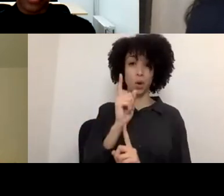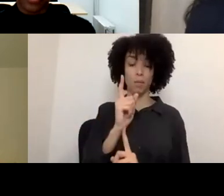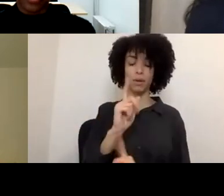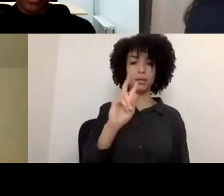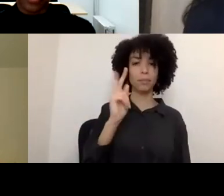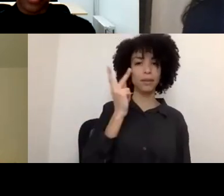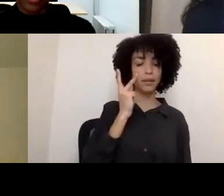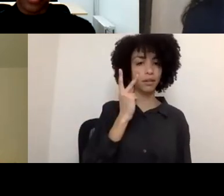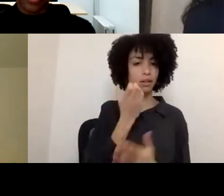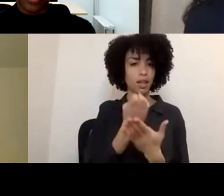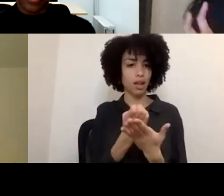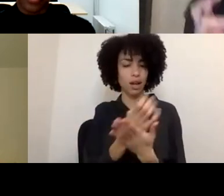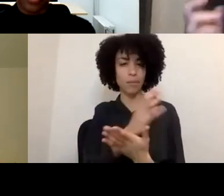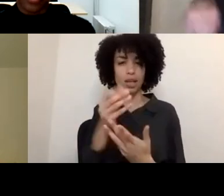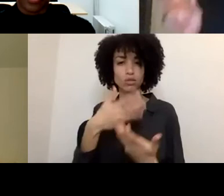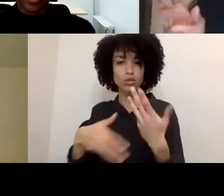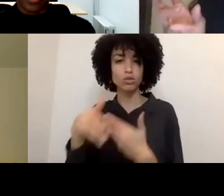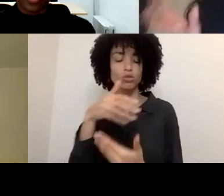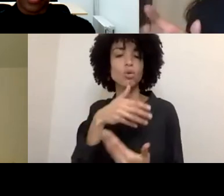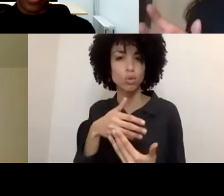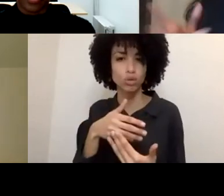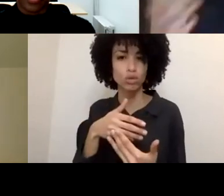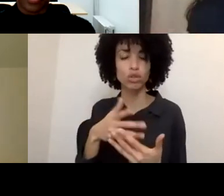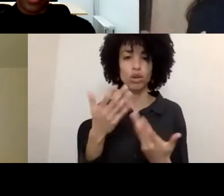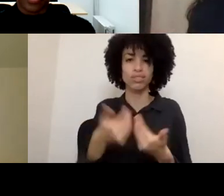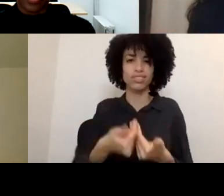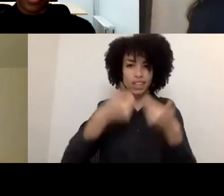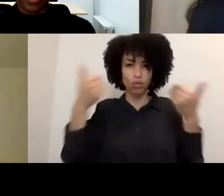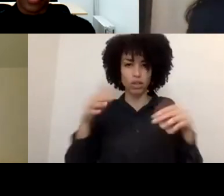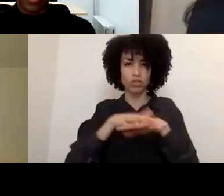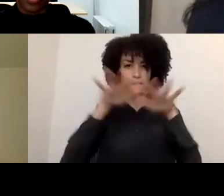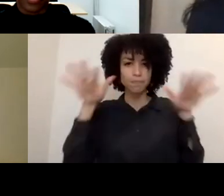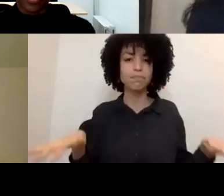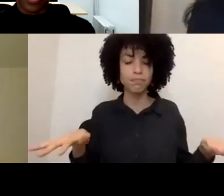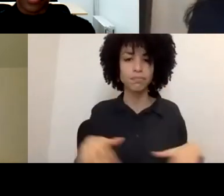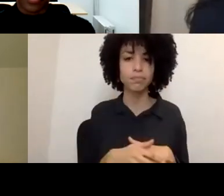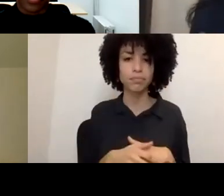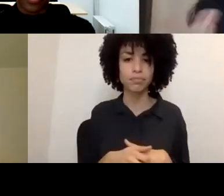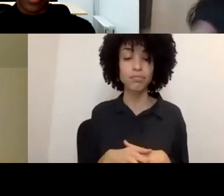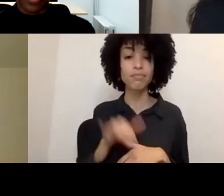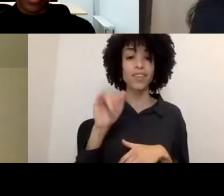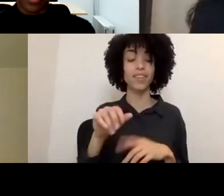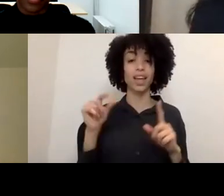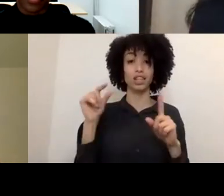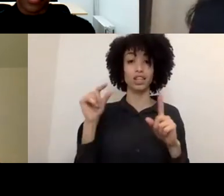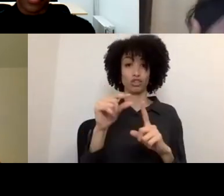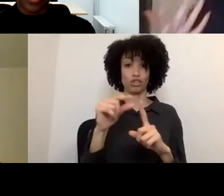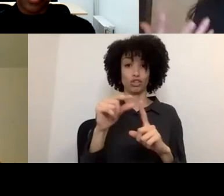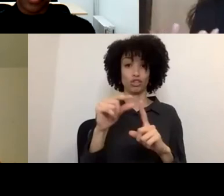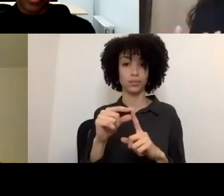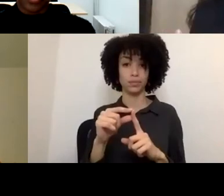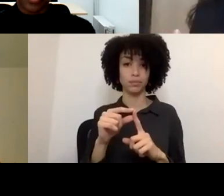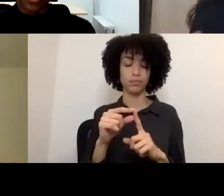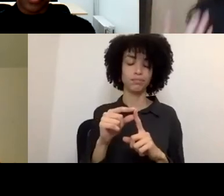and social resegregation. That was a term that was uplifted in the event description, as you might have seen. And it's a term that one of our, an